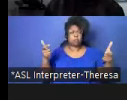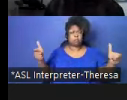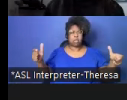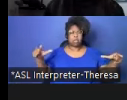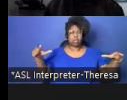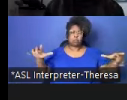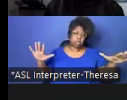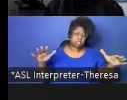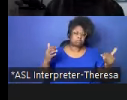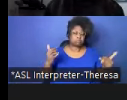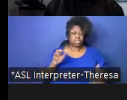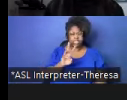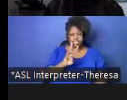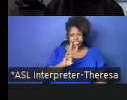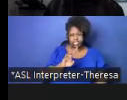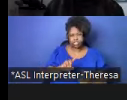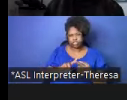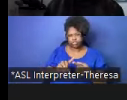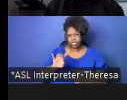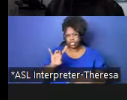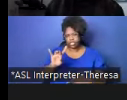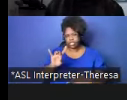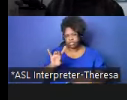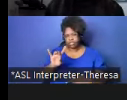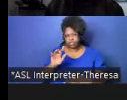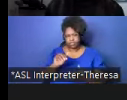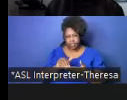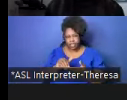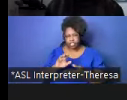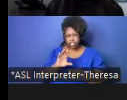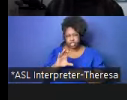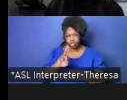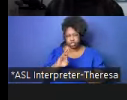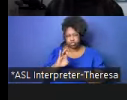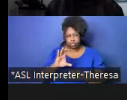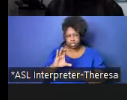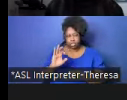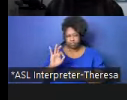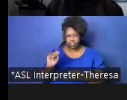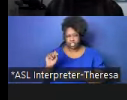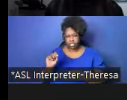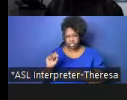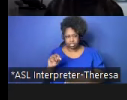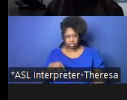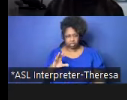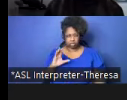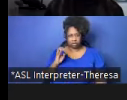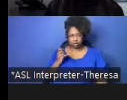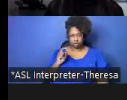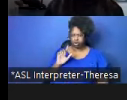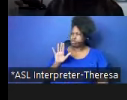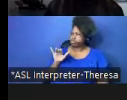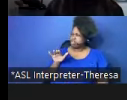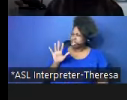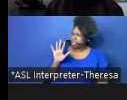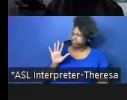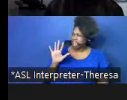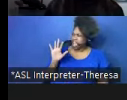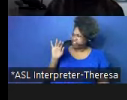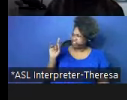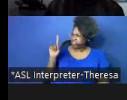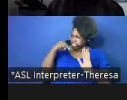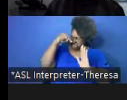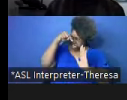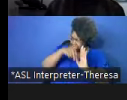to 8,000 cubic feet of storage. It'll only be at one end of the park. Hey, Cottage Street? You said 5 feet deep